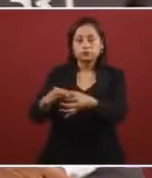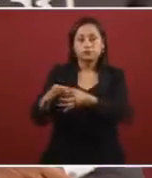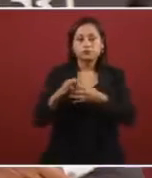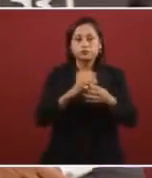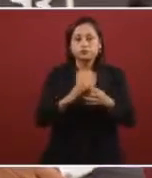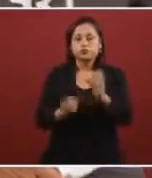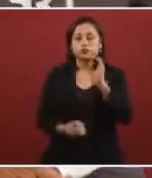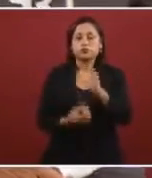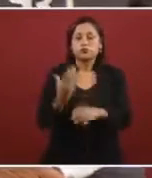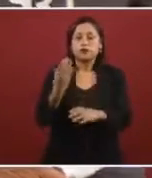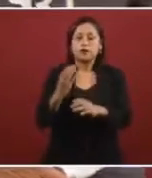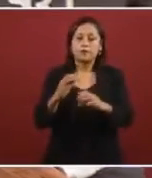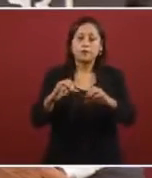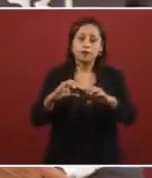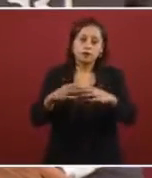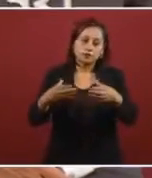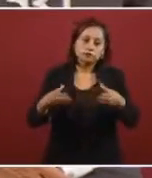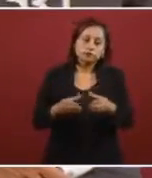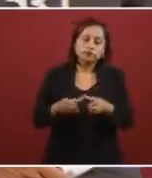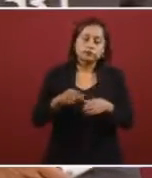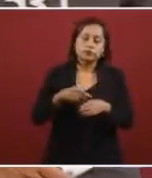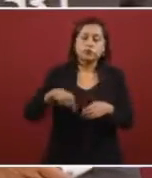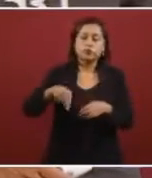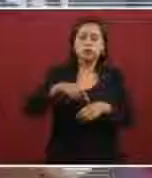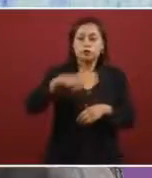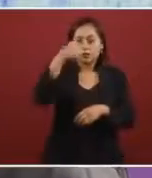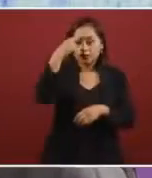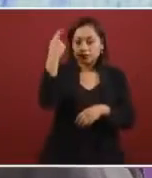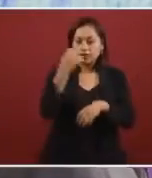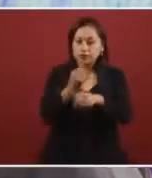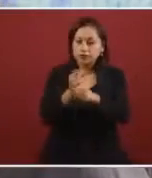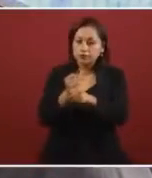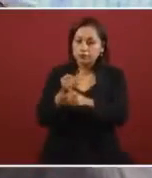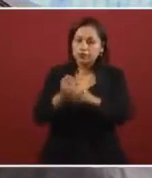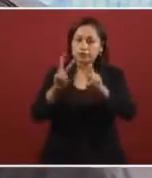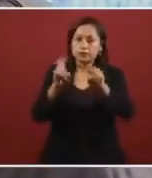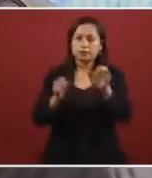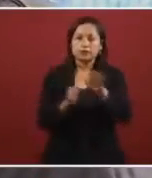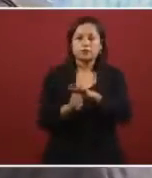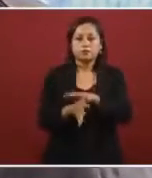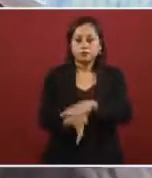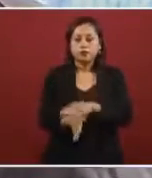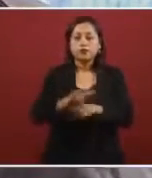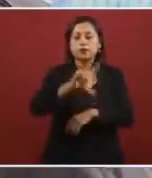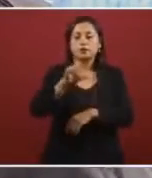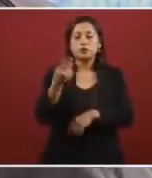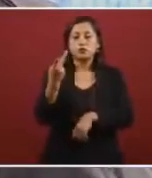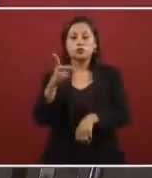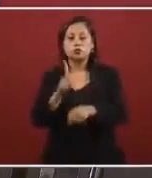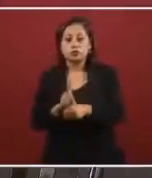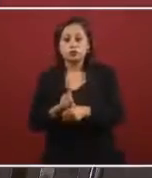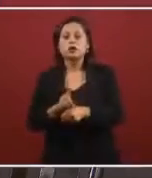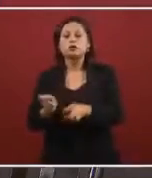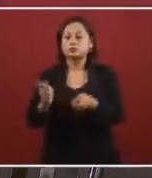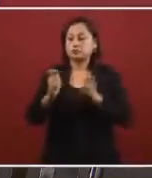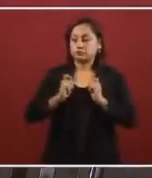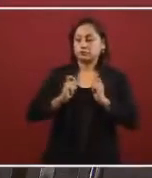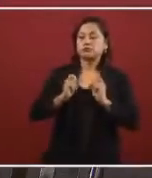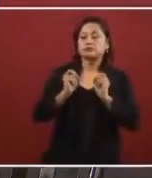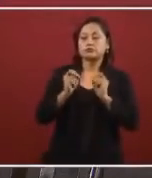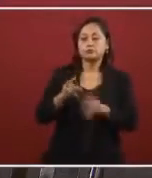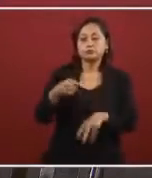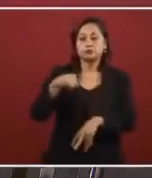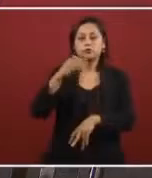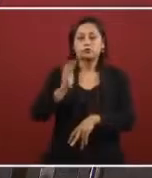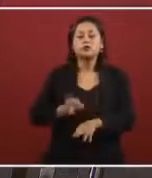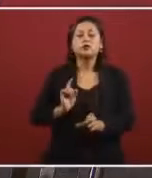para la investigación specialized y for the litigación del caso investigation and Ayotzinapa. litigation of 2 días this después case yo of tomo posesión, Quetzaltenango, se me invita, acepto el and cargo we're invading. y a partir de I'm